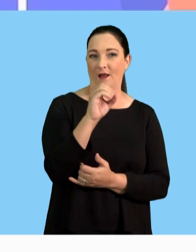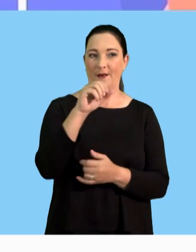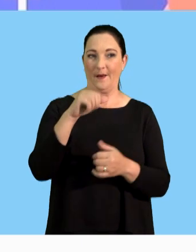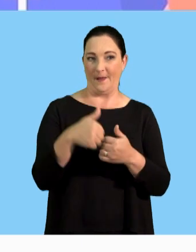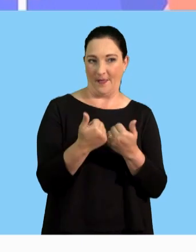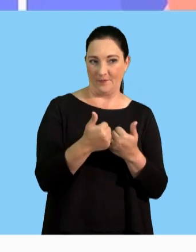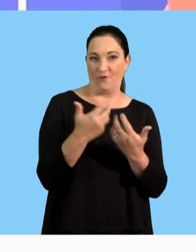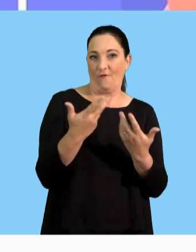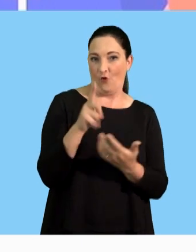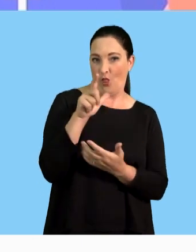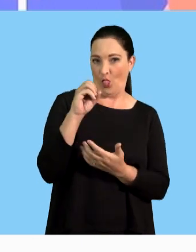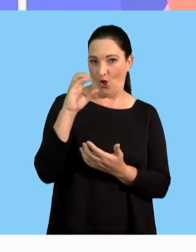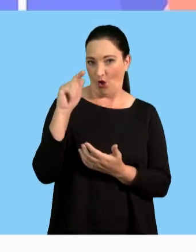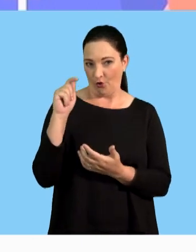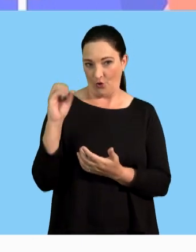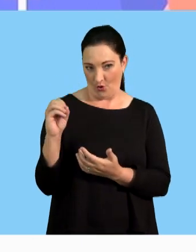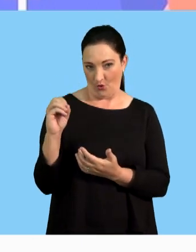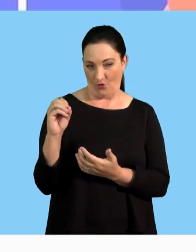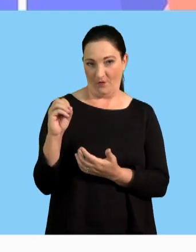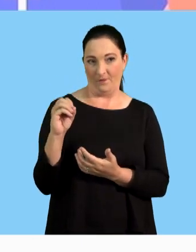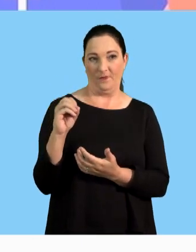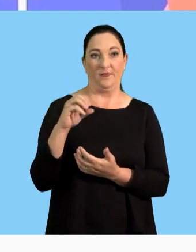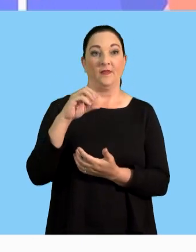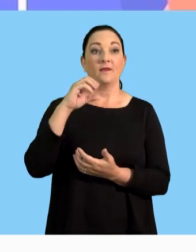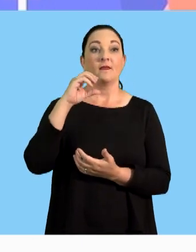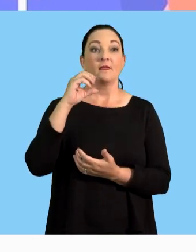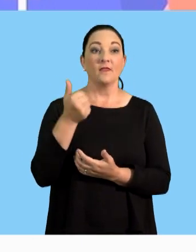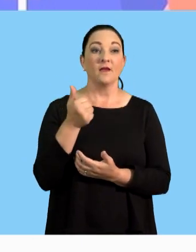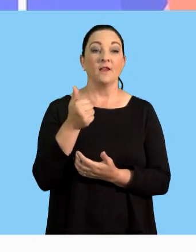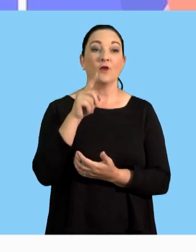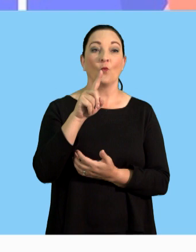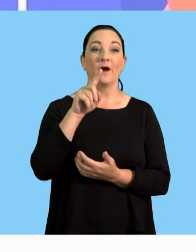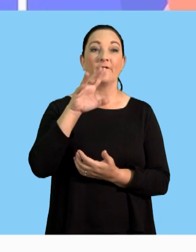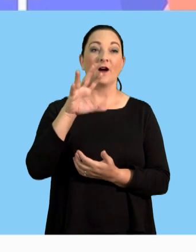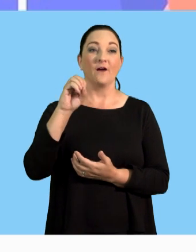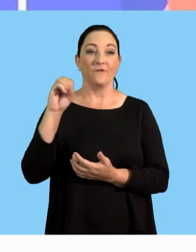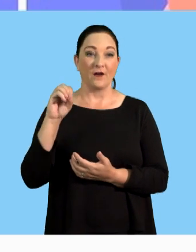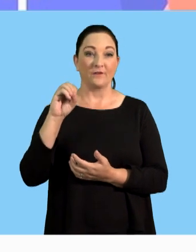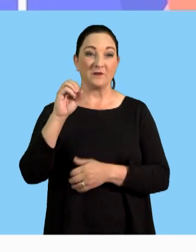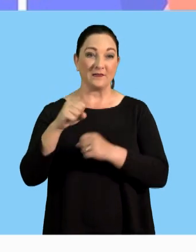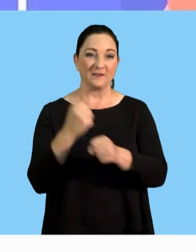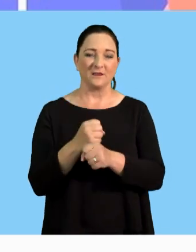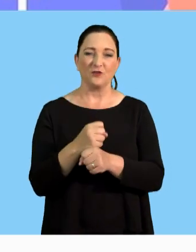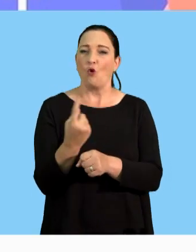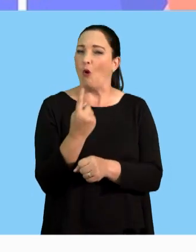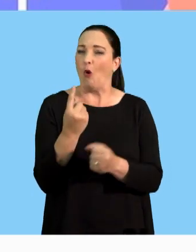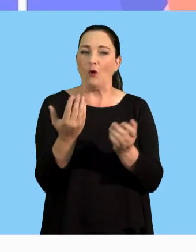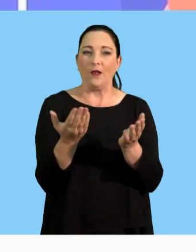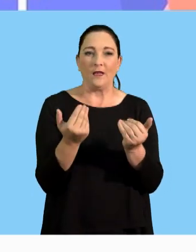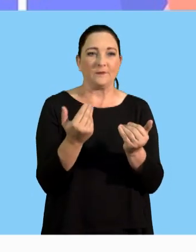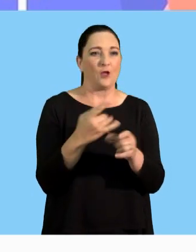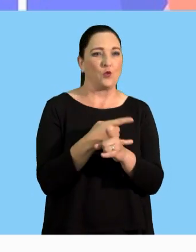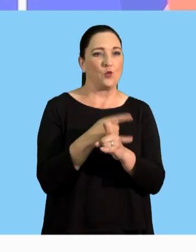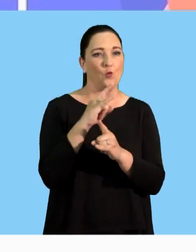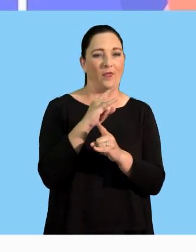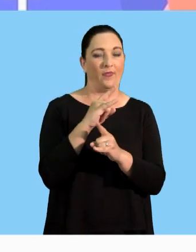year, for 1,500 years, you would expect to win the jackpot only once, right? And interestingly